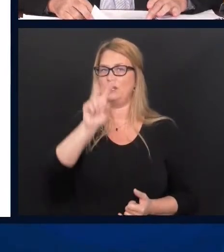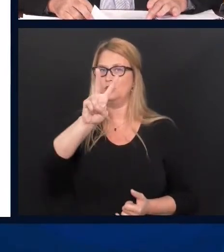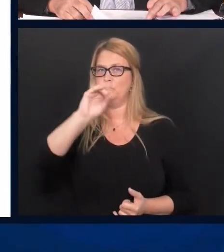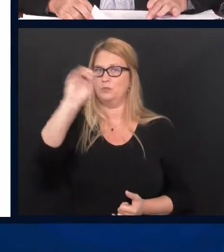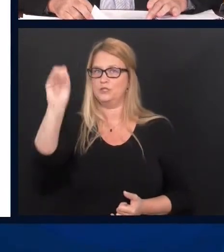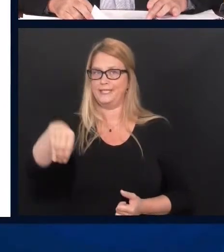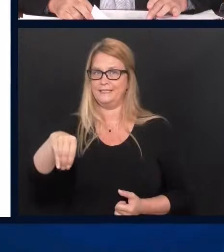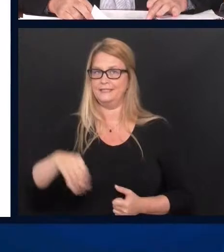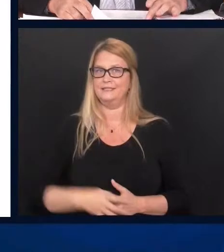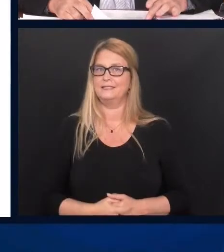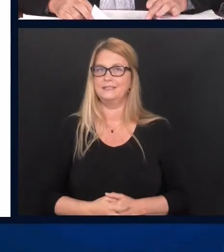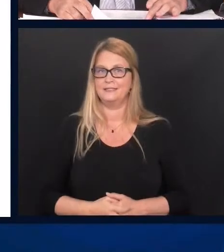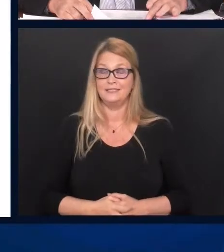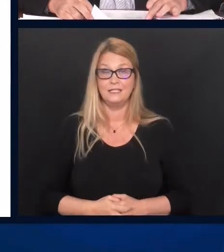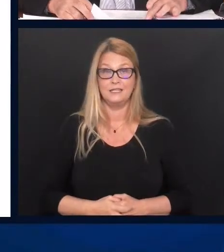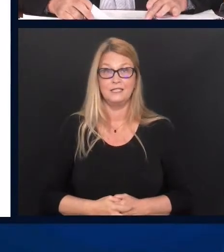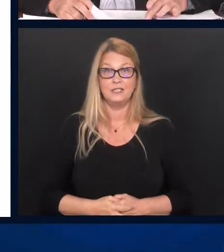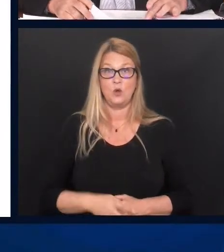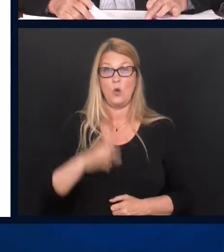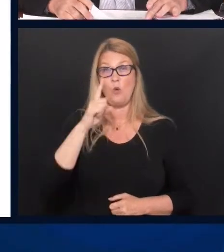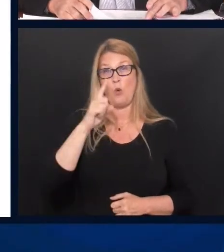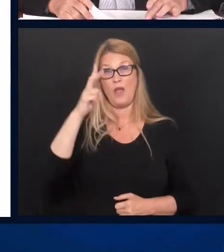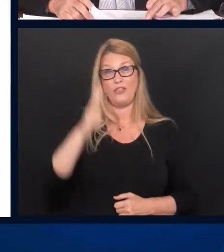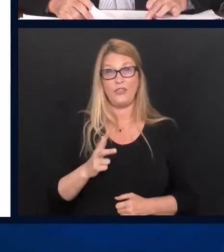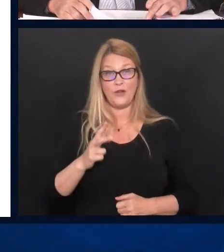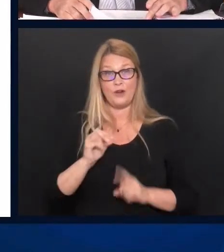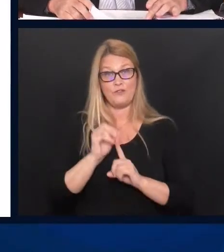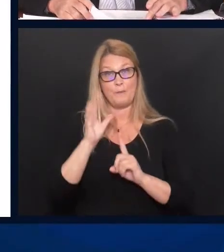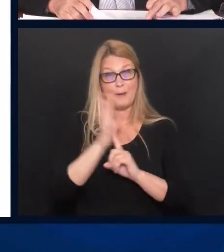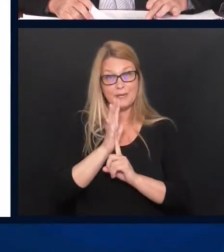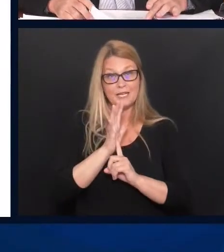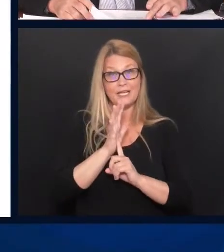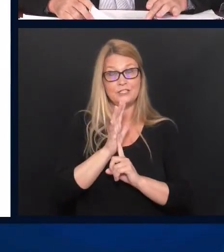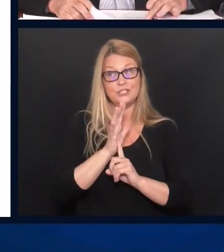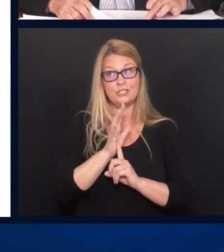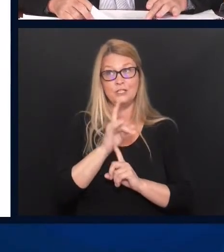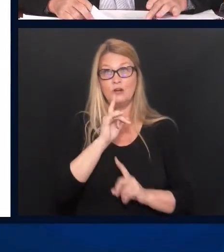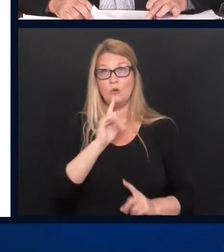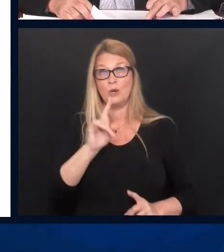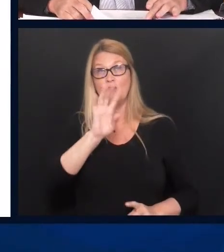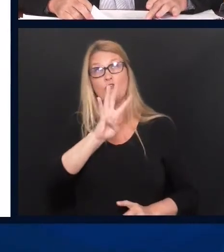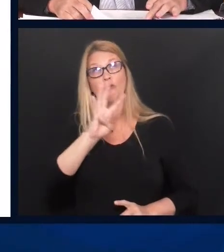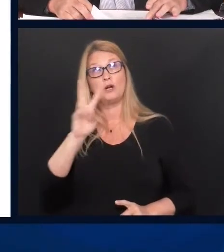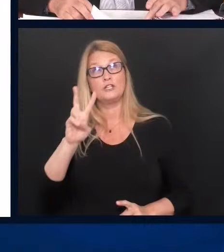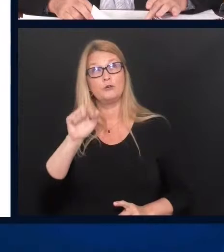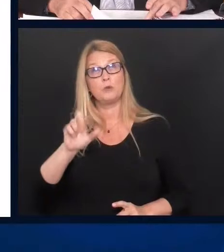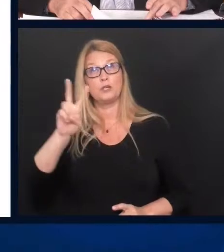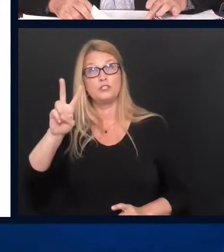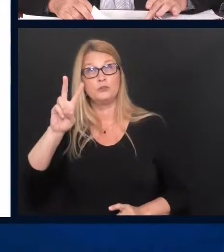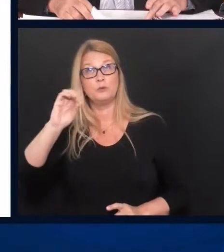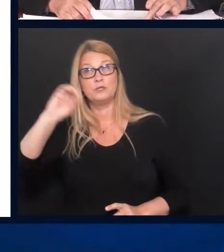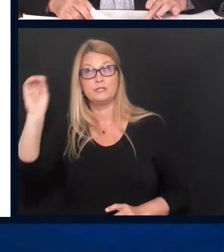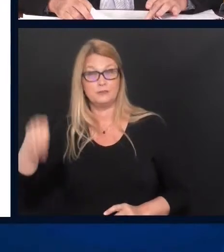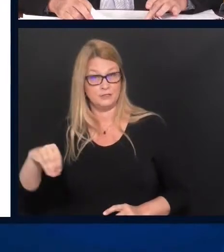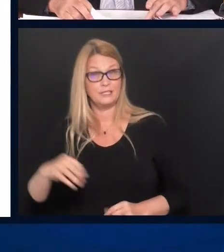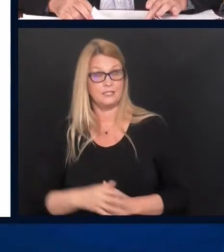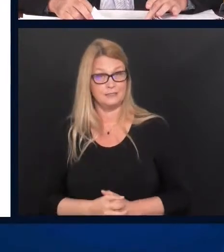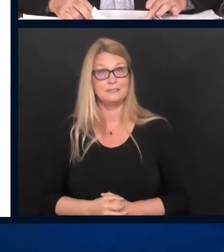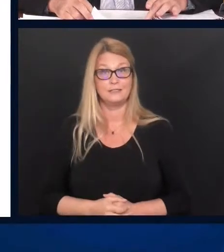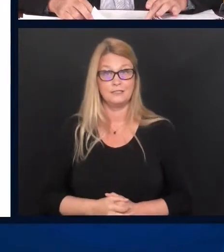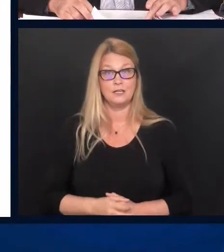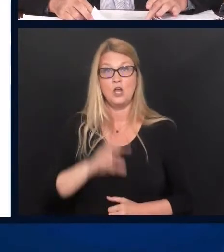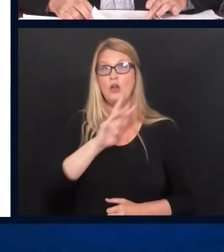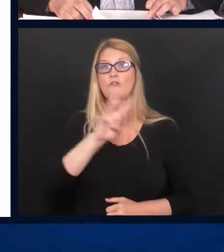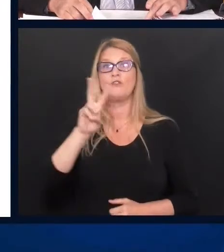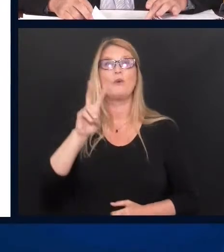69.2%. Over 1/3 of our population, really that number is 42.2%. 42.2% of